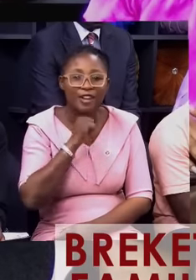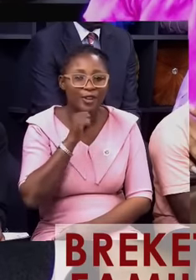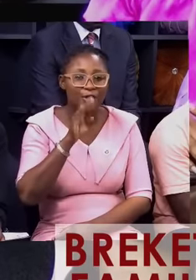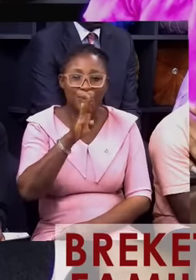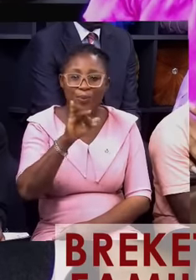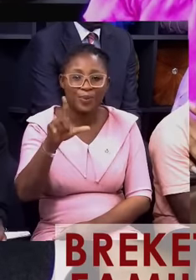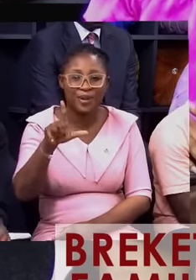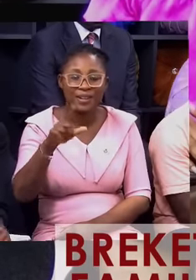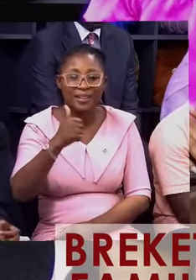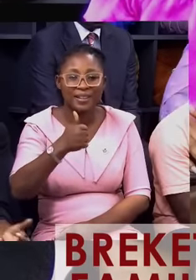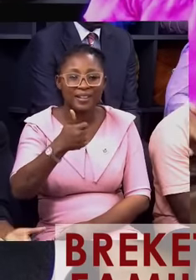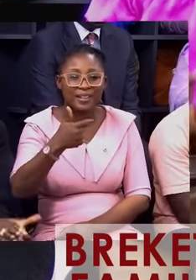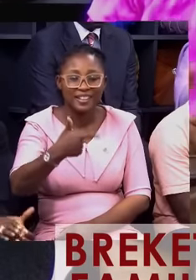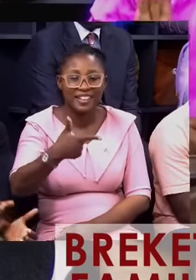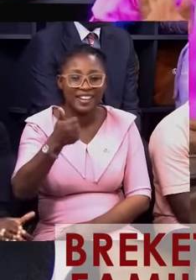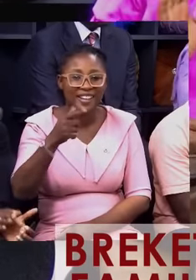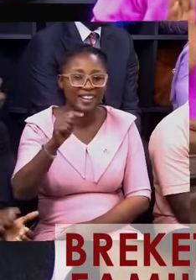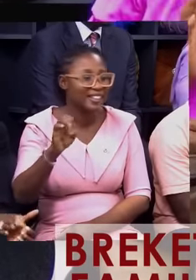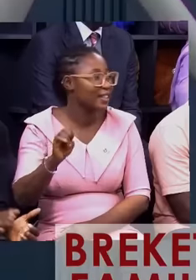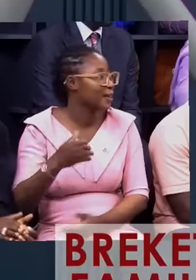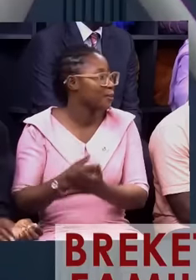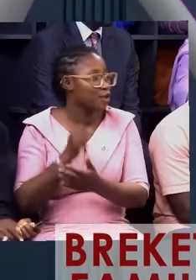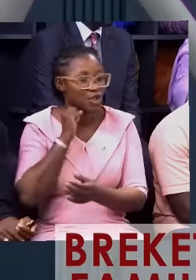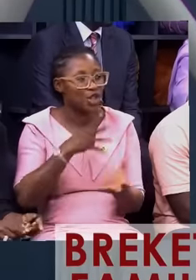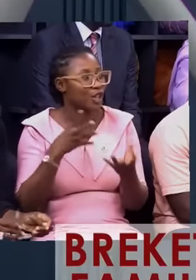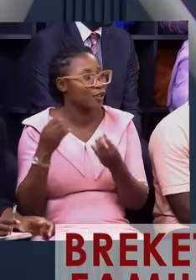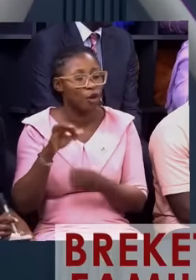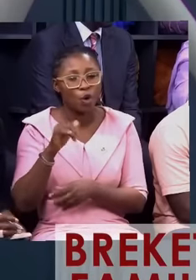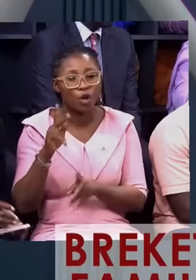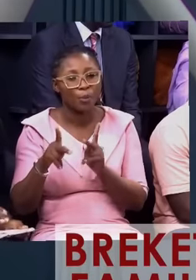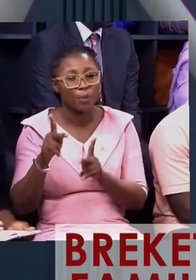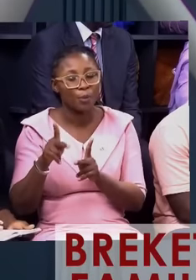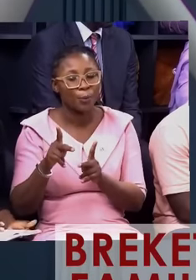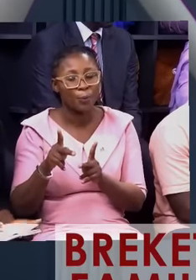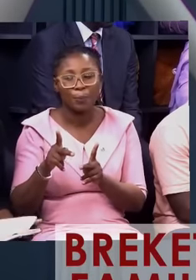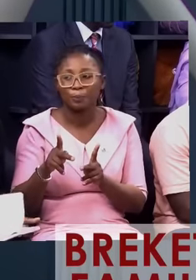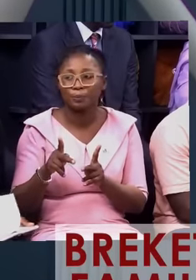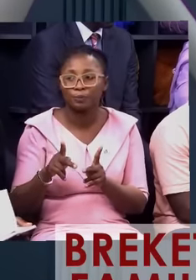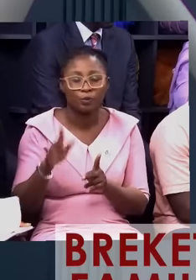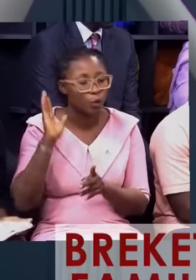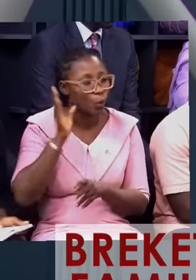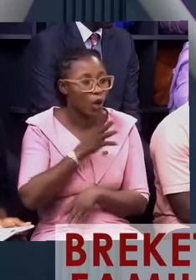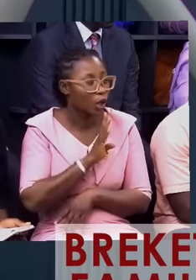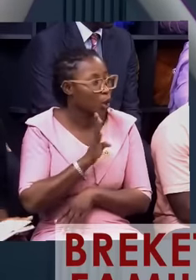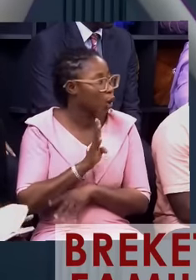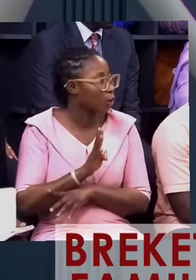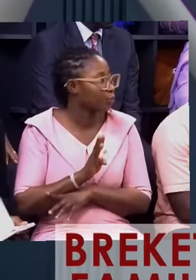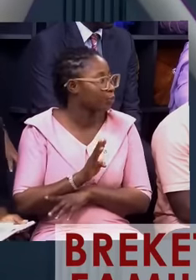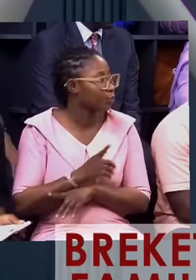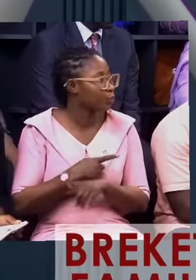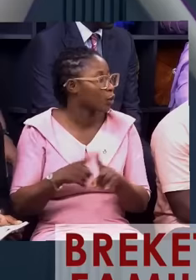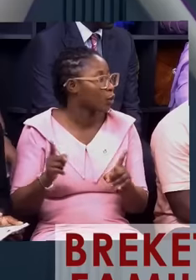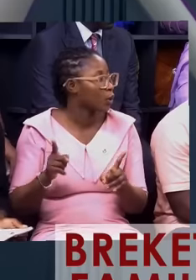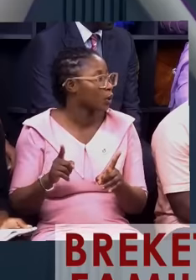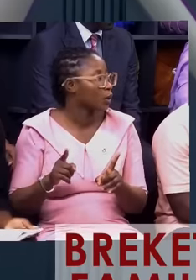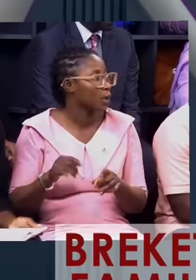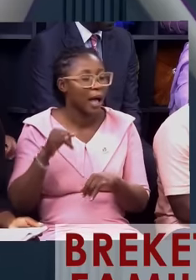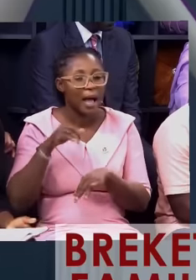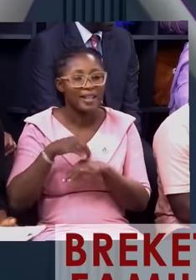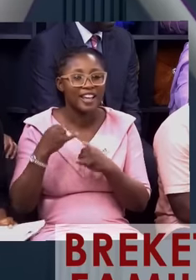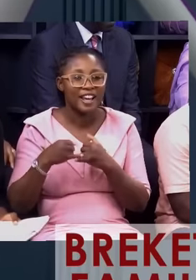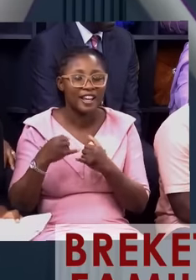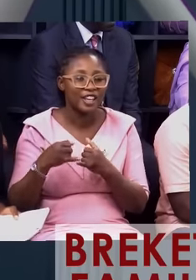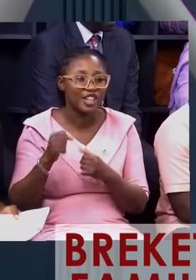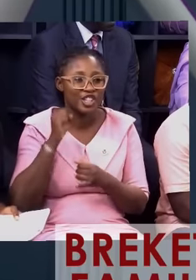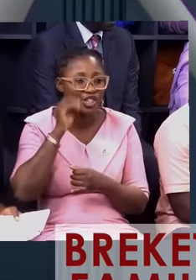Gates thank you very much thank you before she go go other people go talk but at the end of